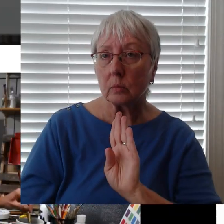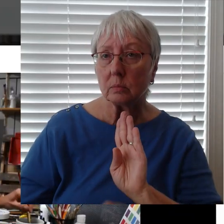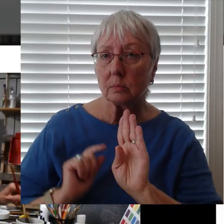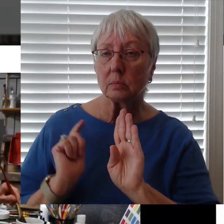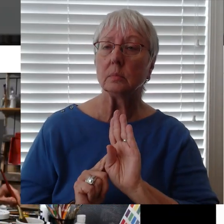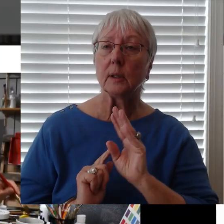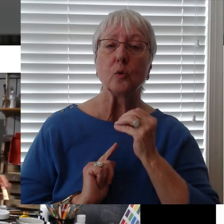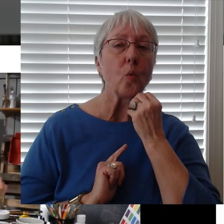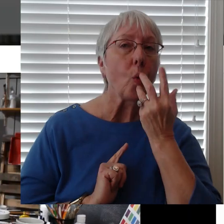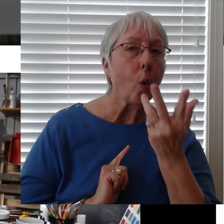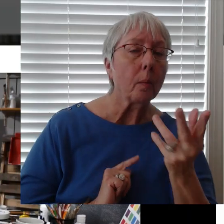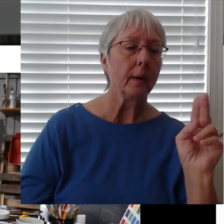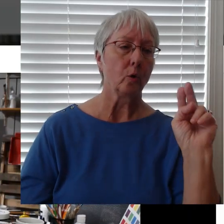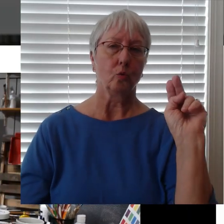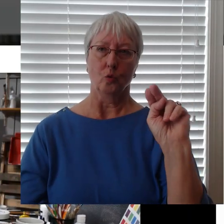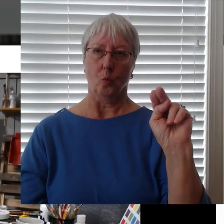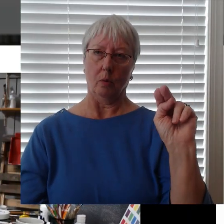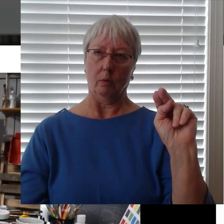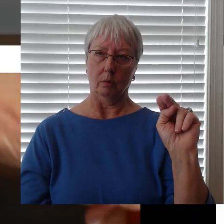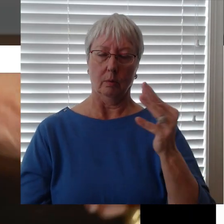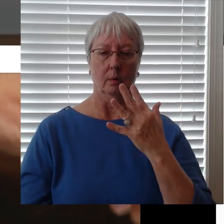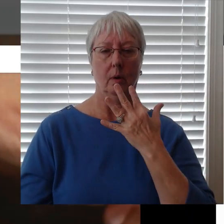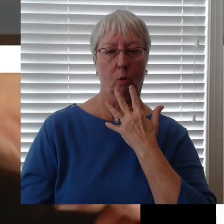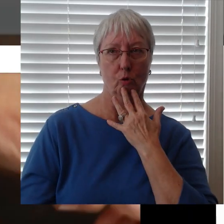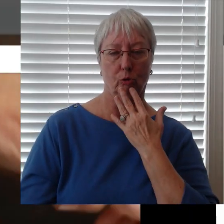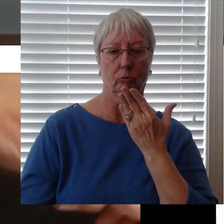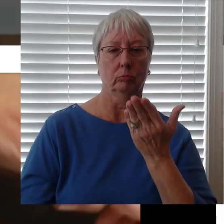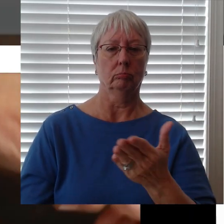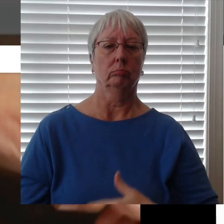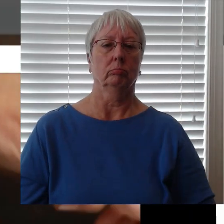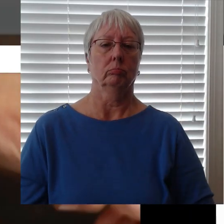Van Dyke brown and burnt sienna.